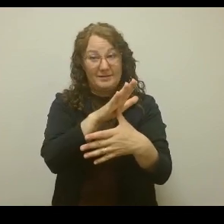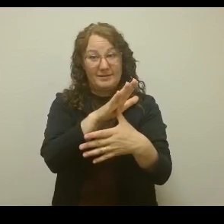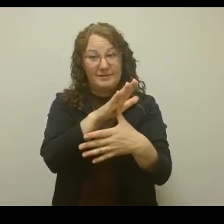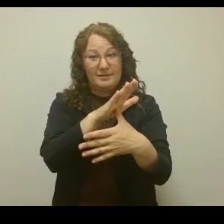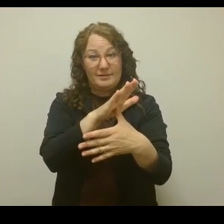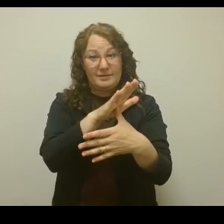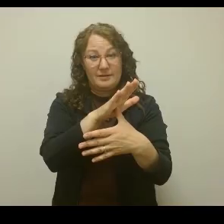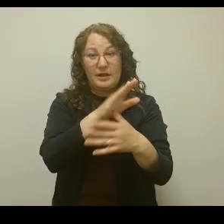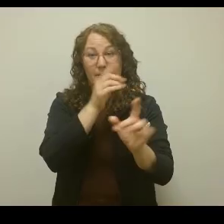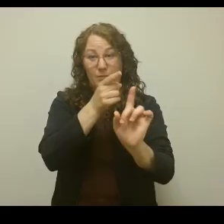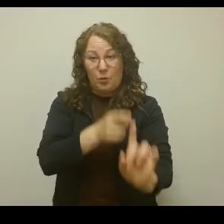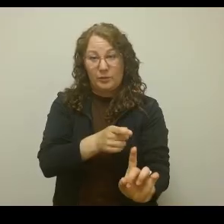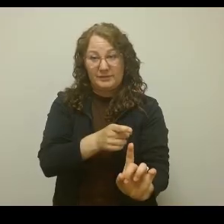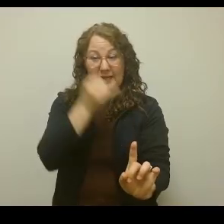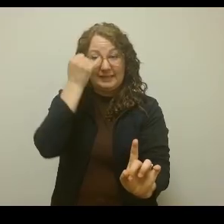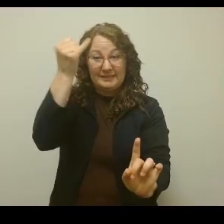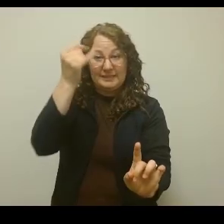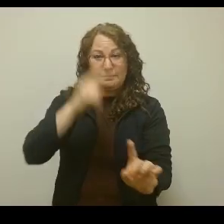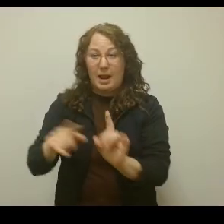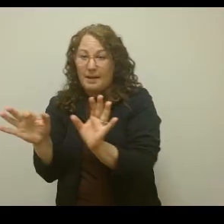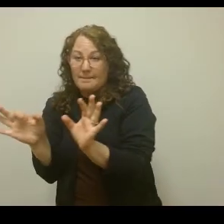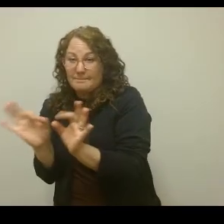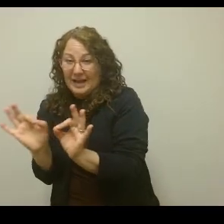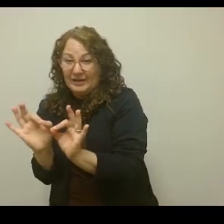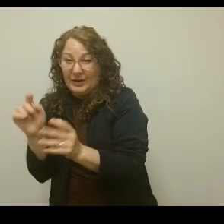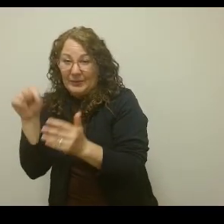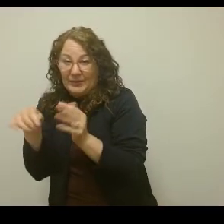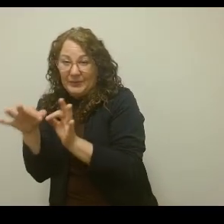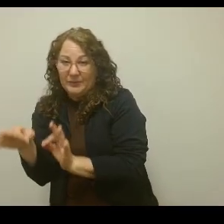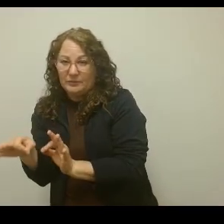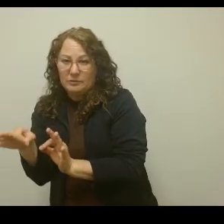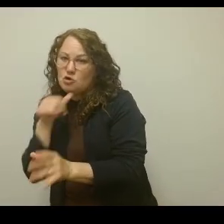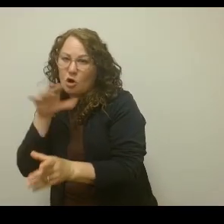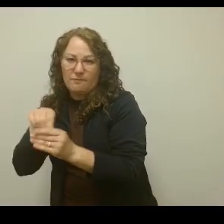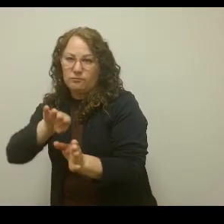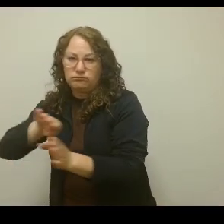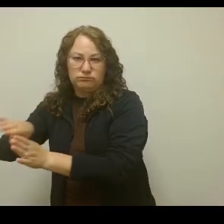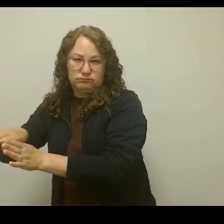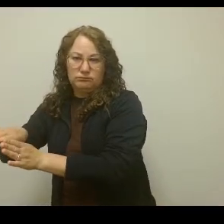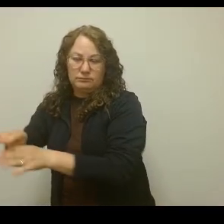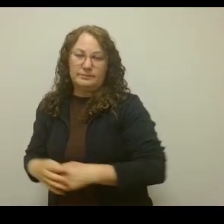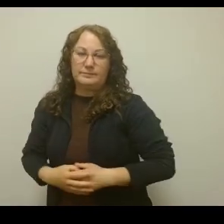but not the minor details or ideas.